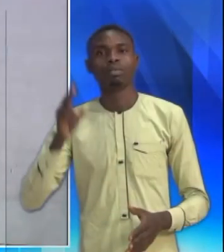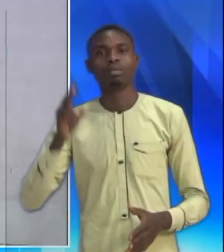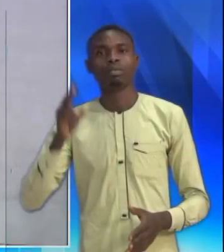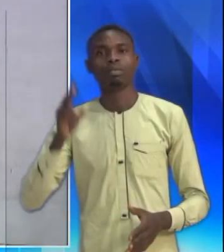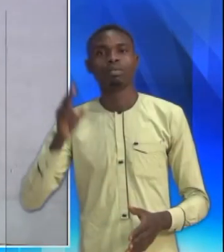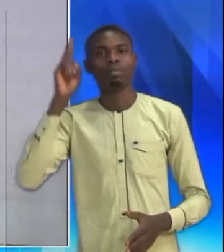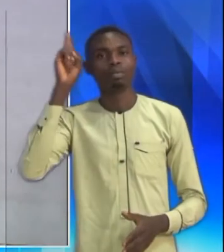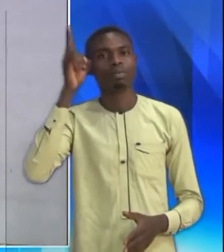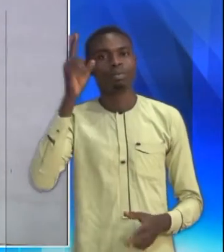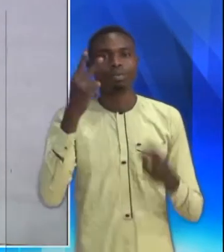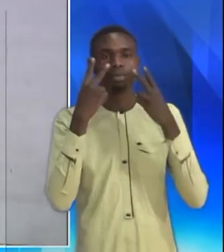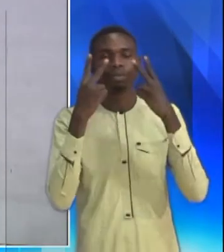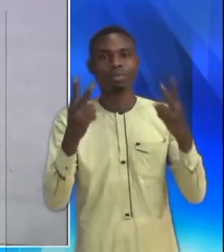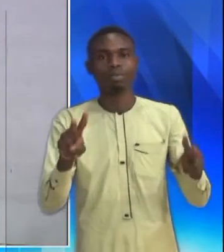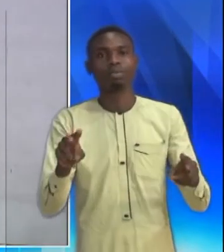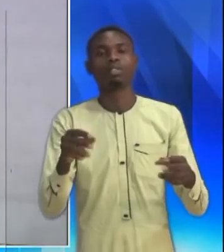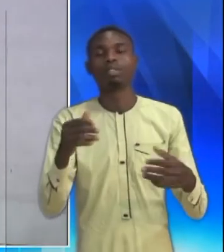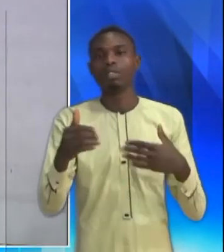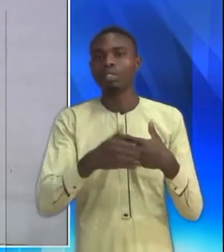Hello viewers at home.